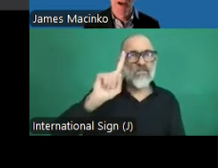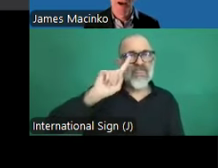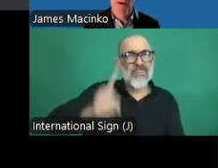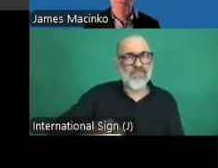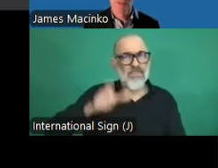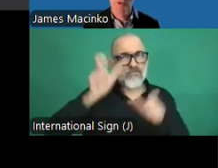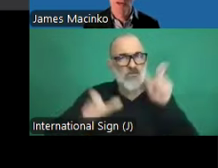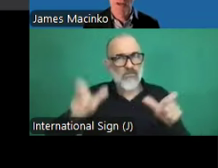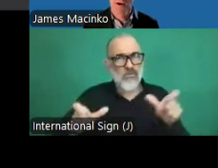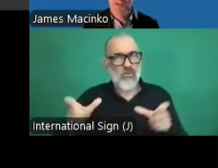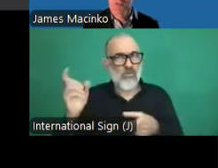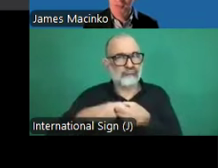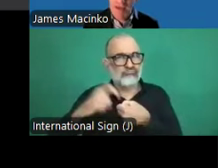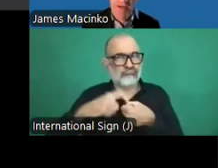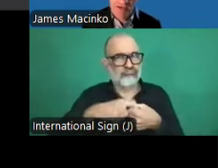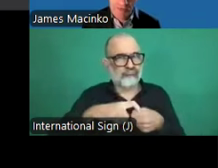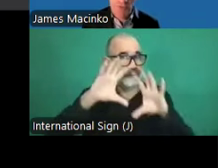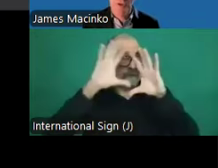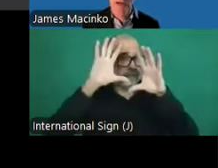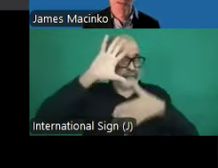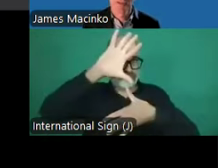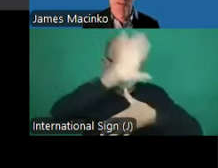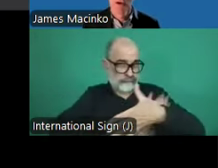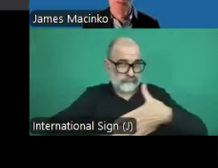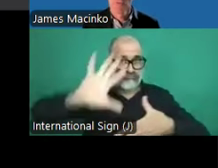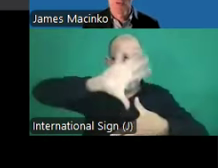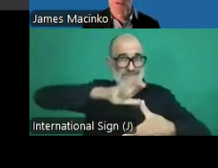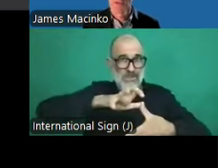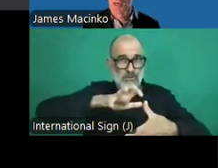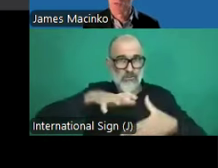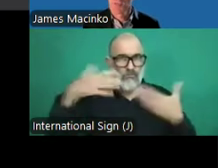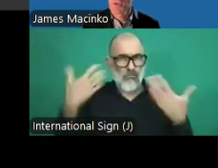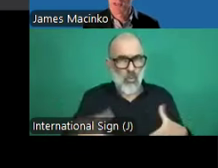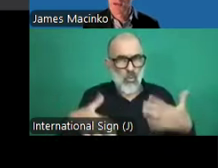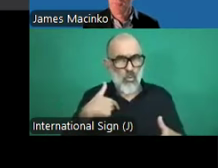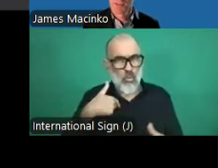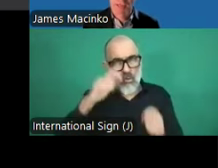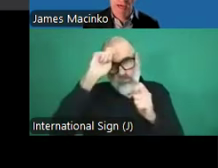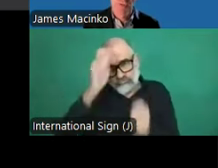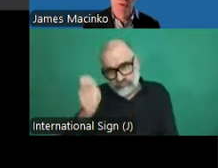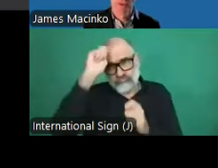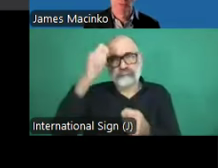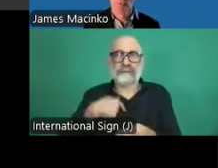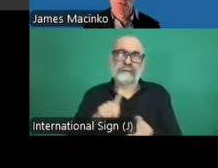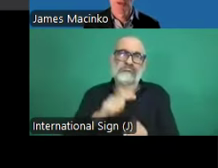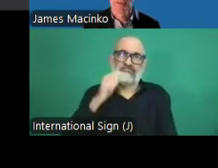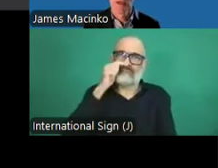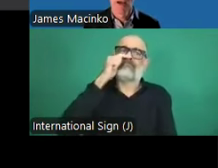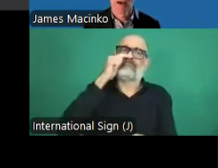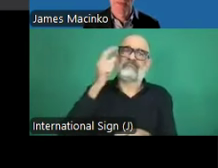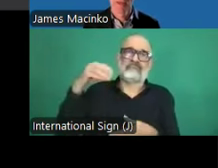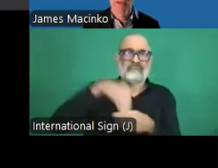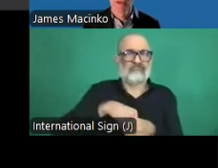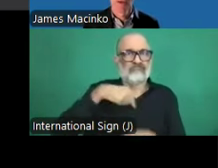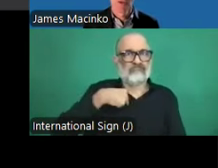here. First, I want to also thank the organizers for the incredible work that they've put together with their report.